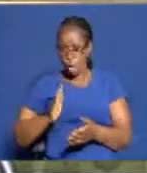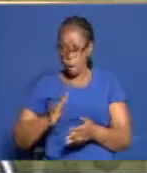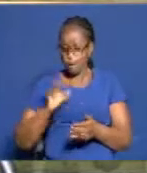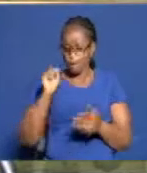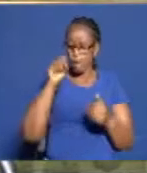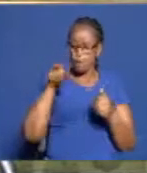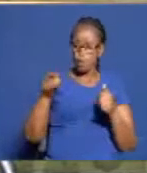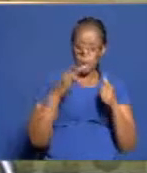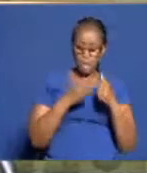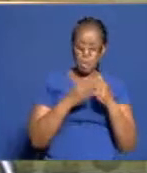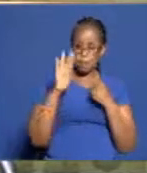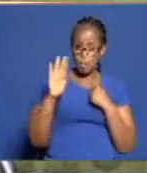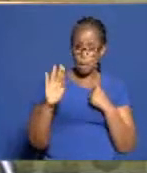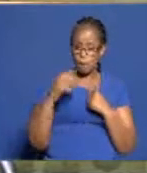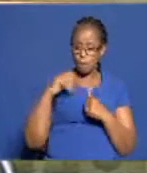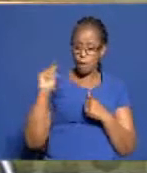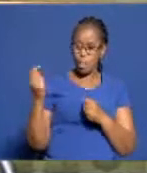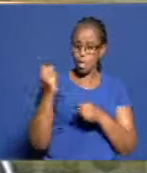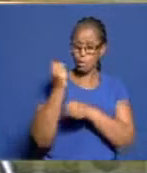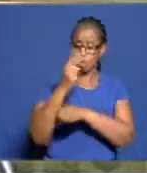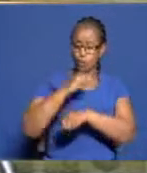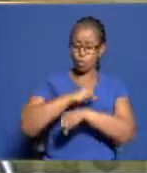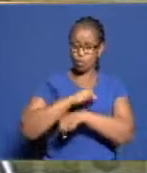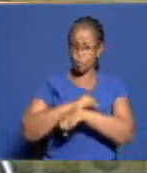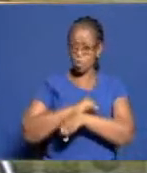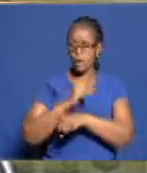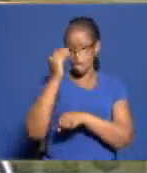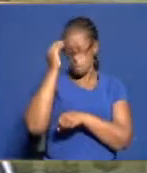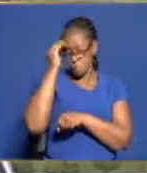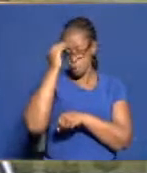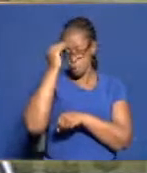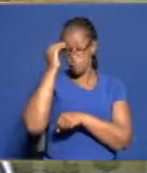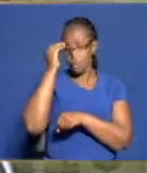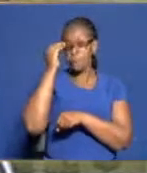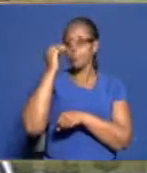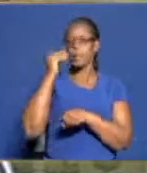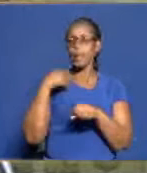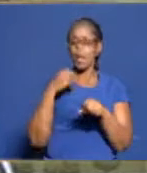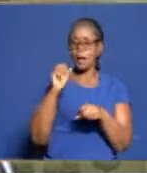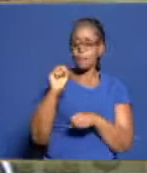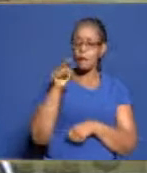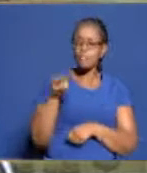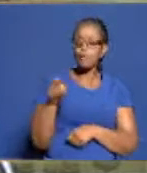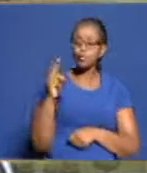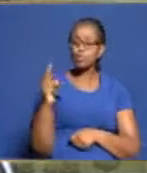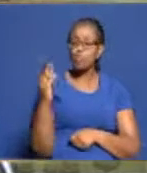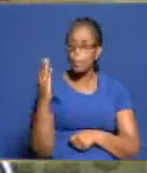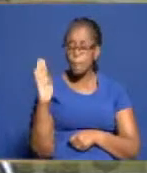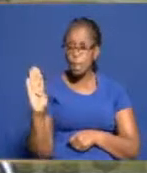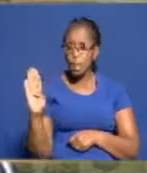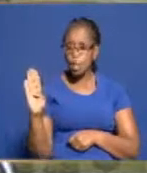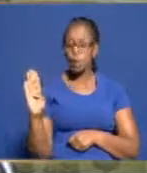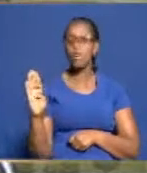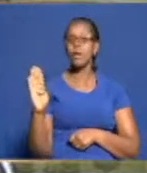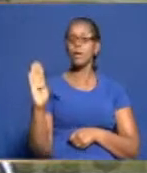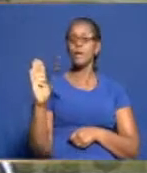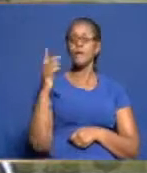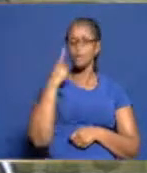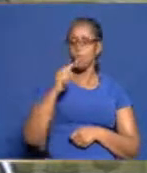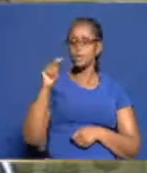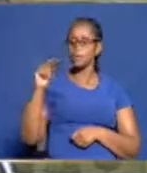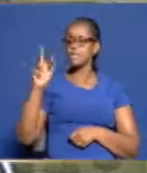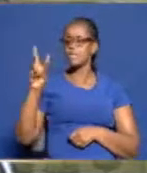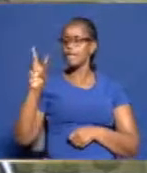billion for Kenya Secondary School Education Quality Improvement Project, and K/5.2 billion capitation to TVET